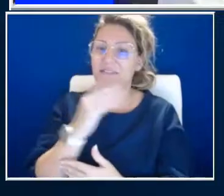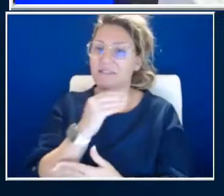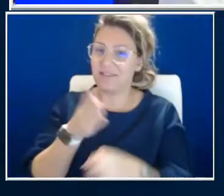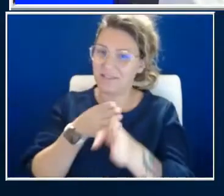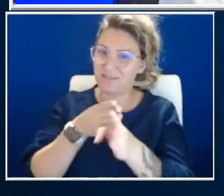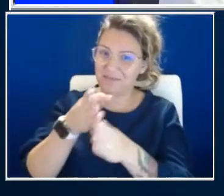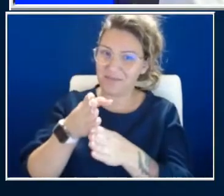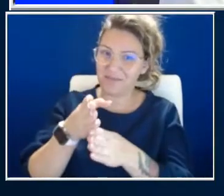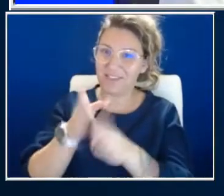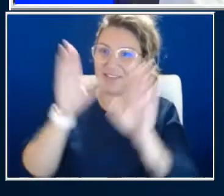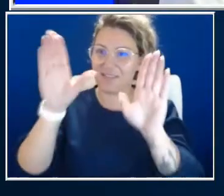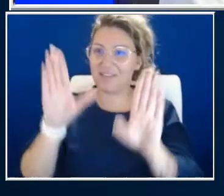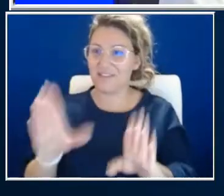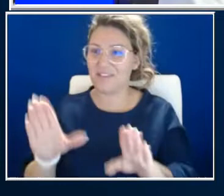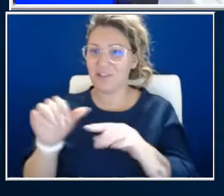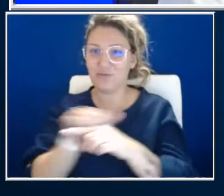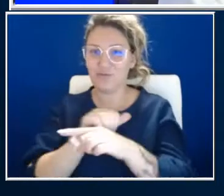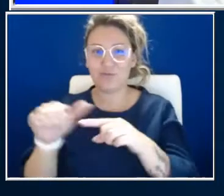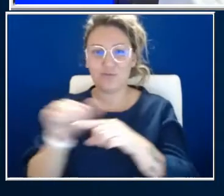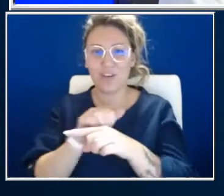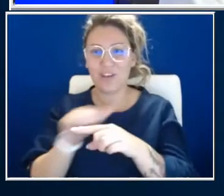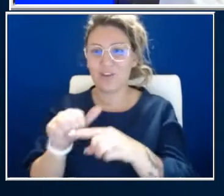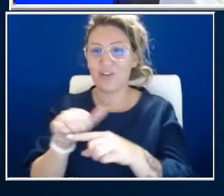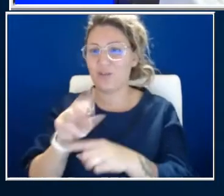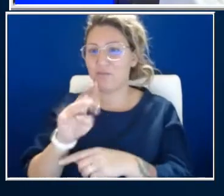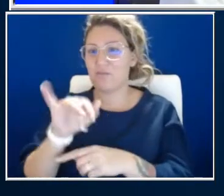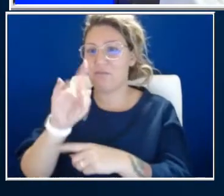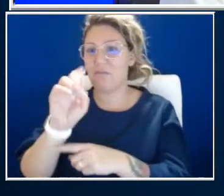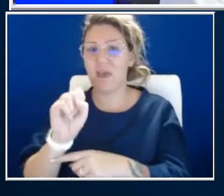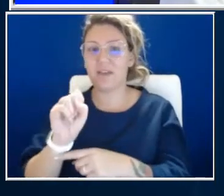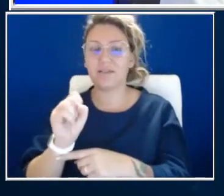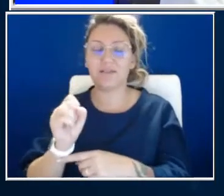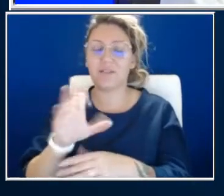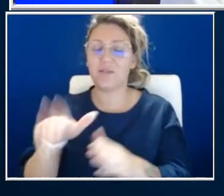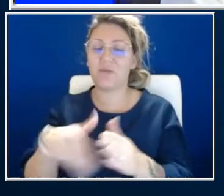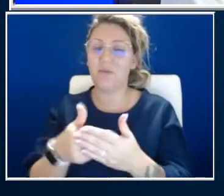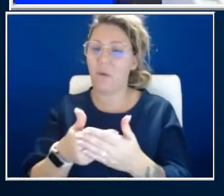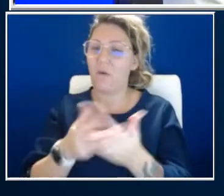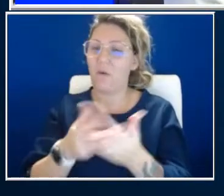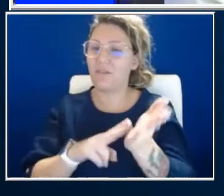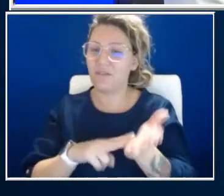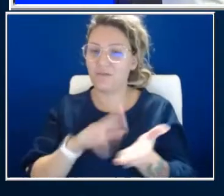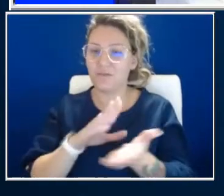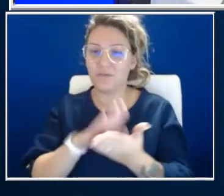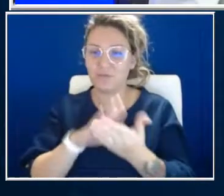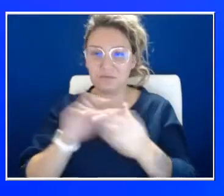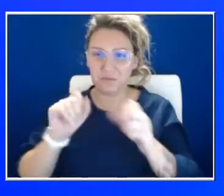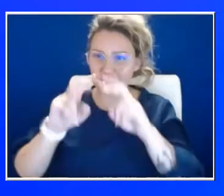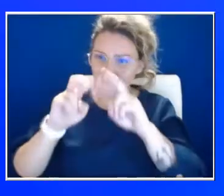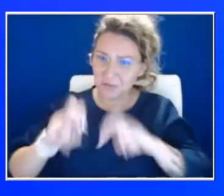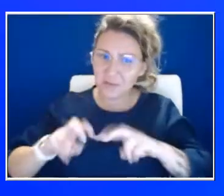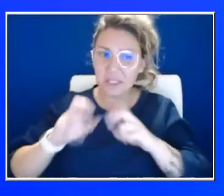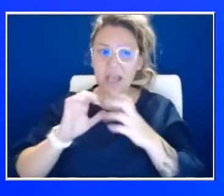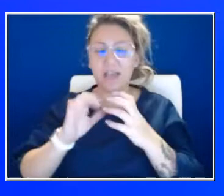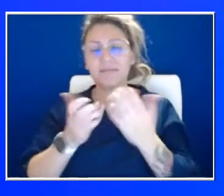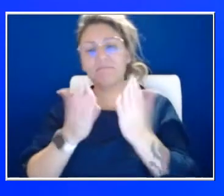athletic trainer out there in Miles and throughout our contracted schools who can assess them, ask them how they're doing. This isn't just